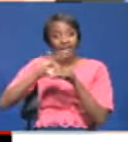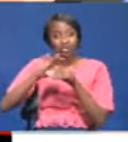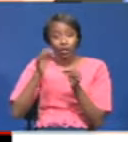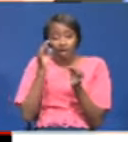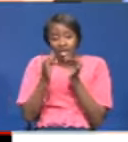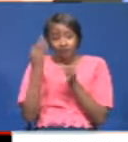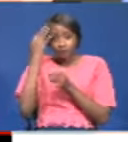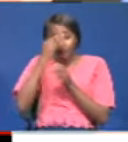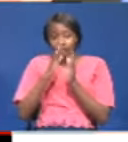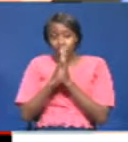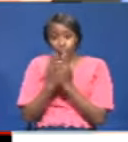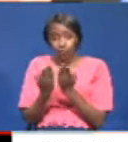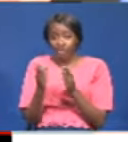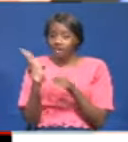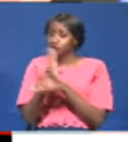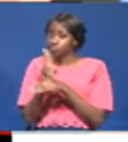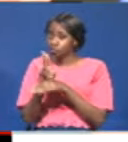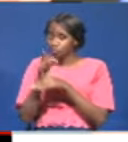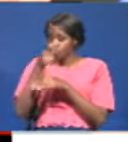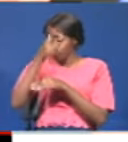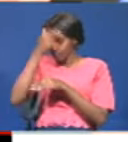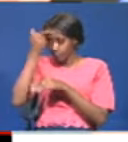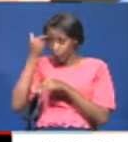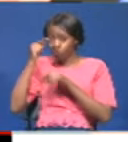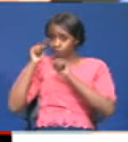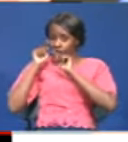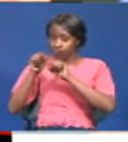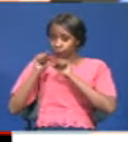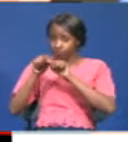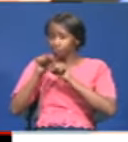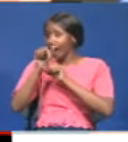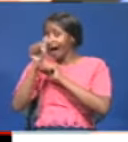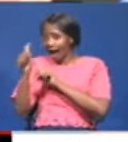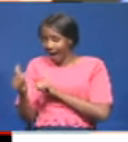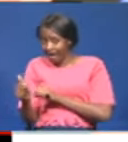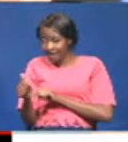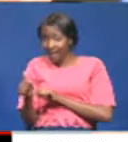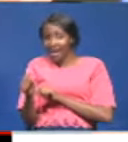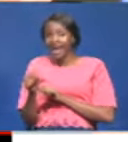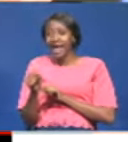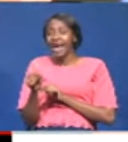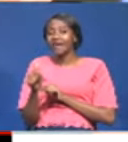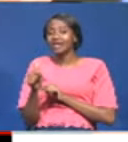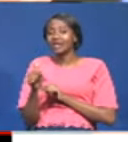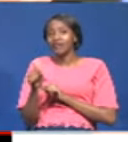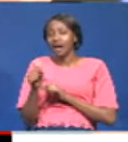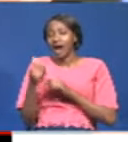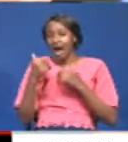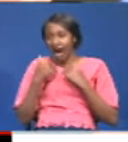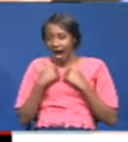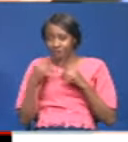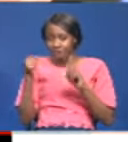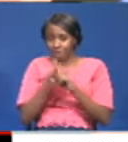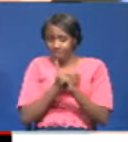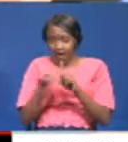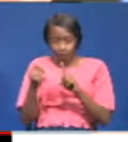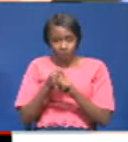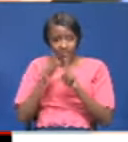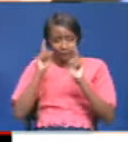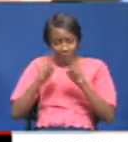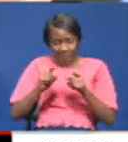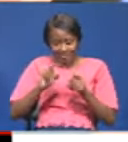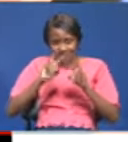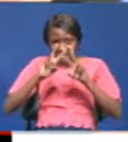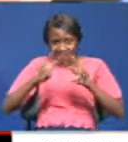used to incite and cause and potentially cause violence, then you must do what you have to do to